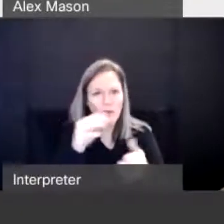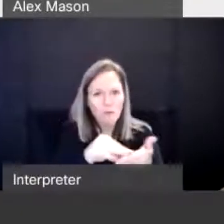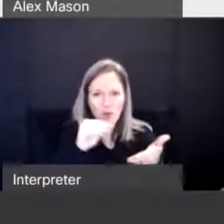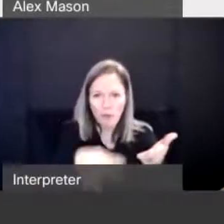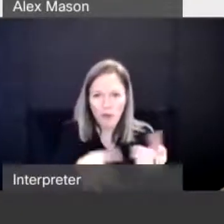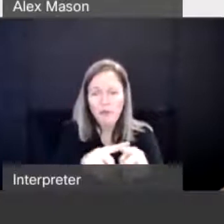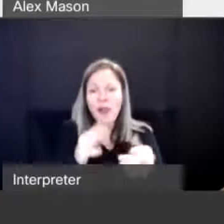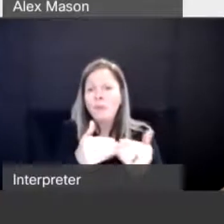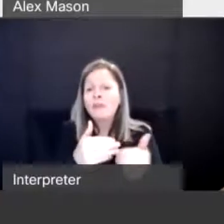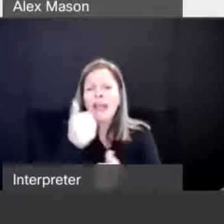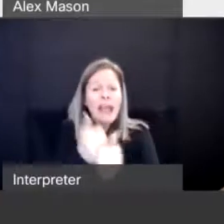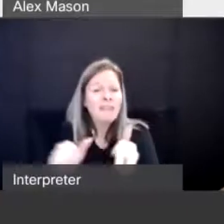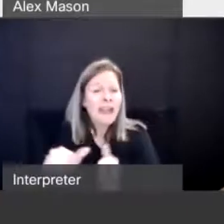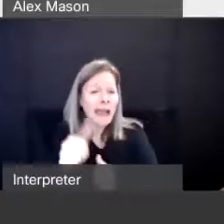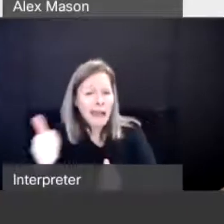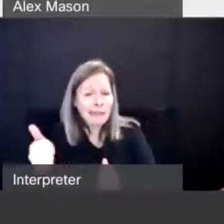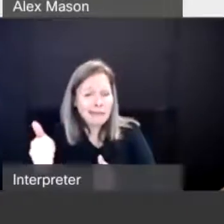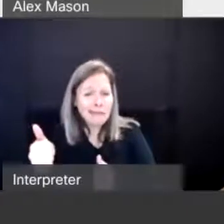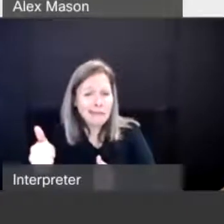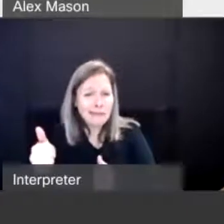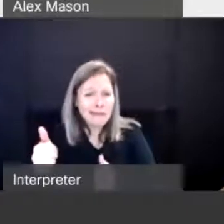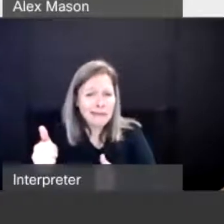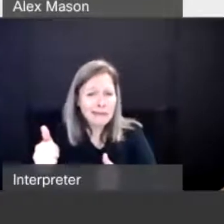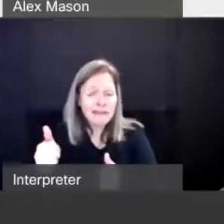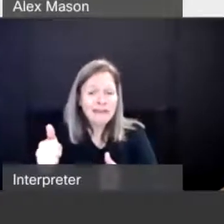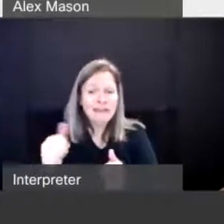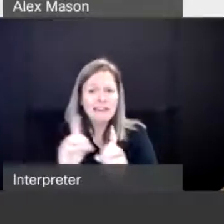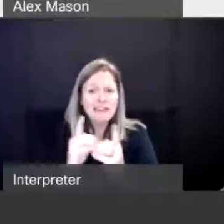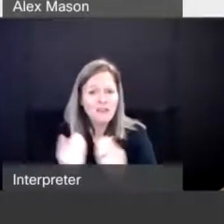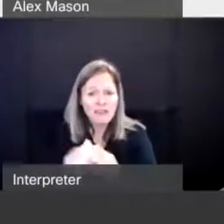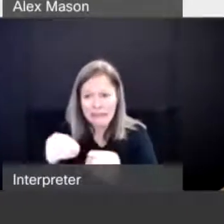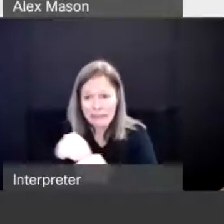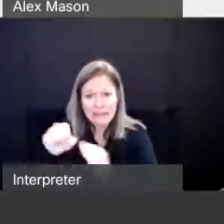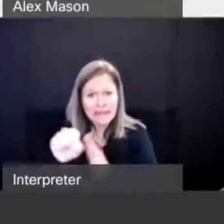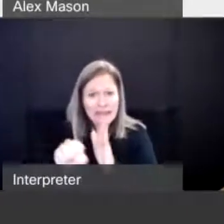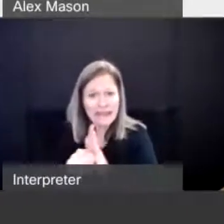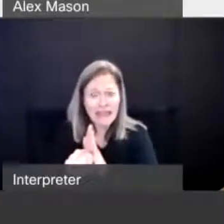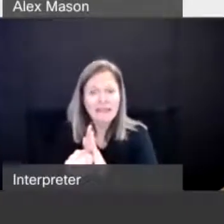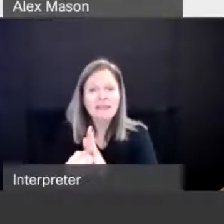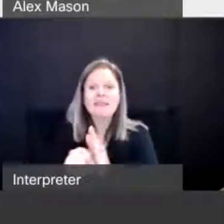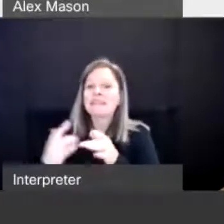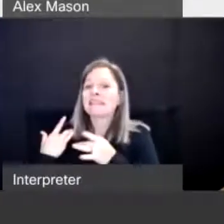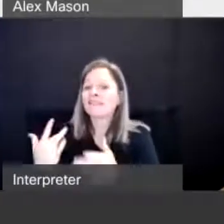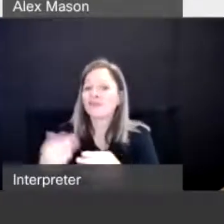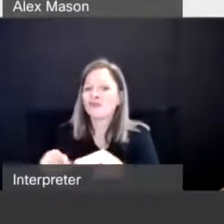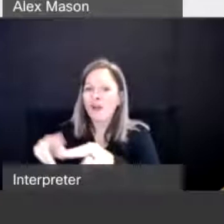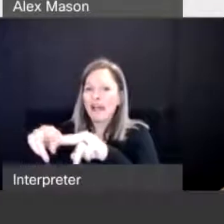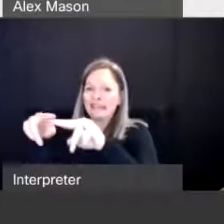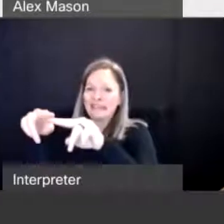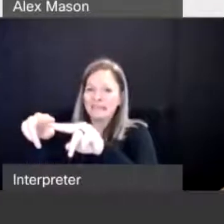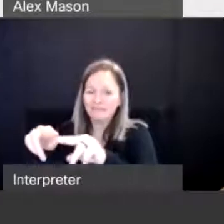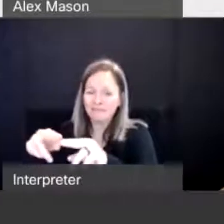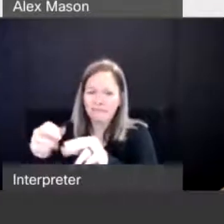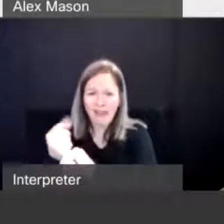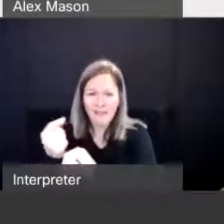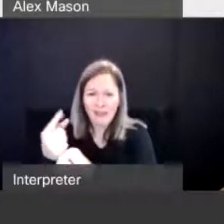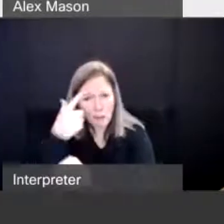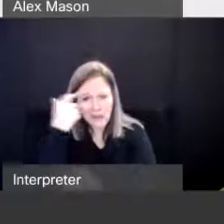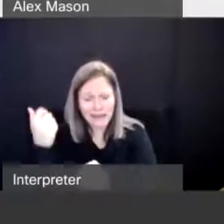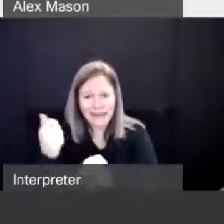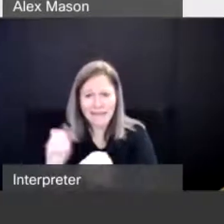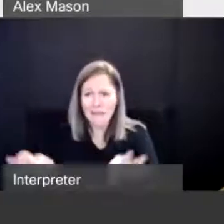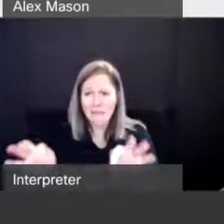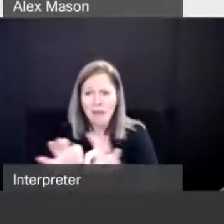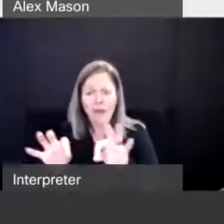every other district in the state that does have valuation tends to rise every year, just because the amount of valuation is